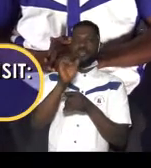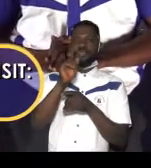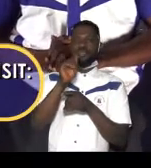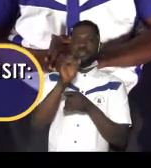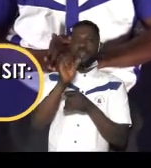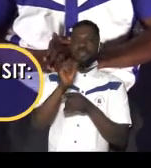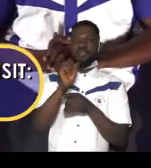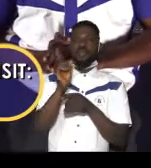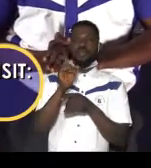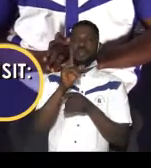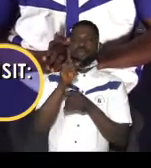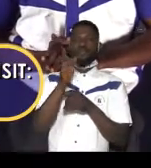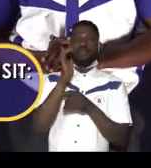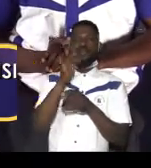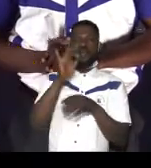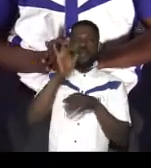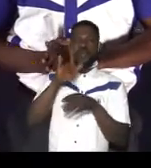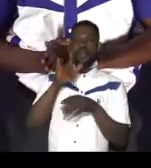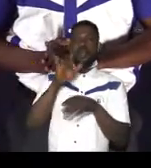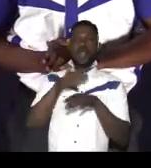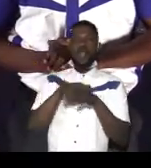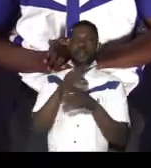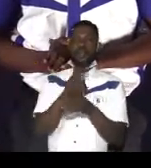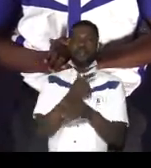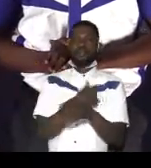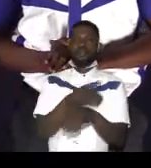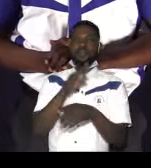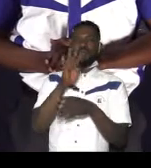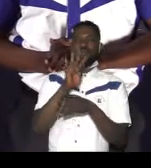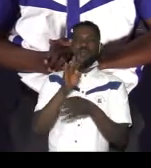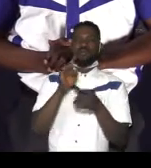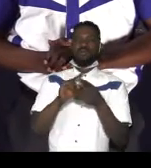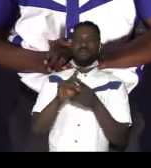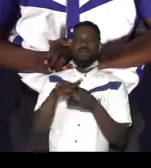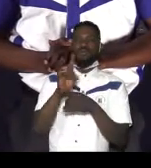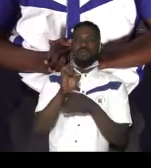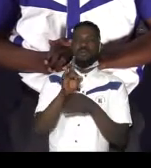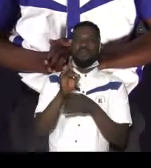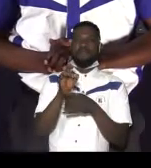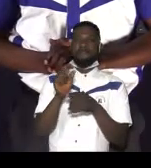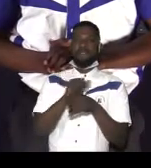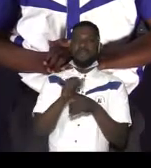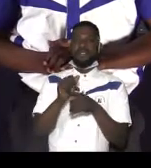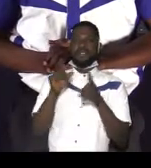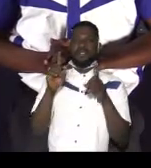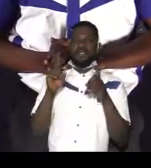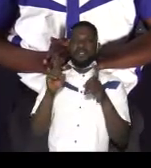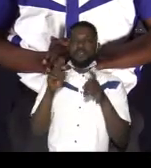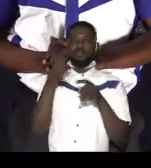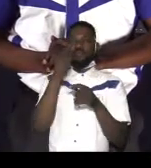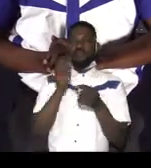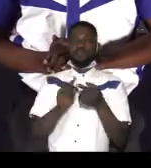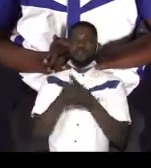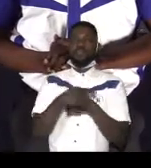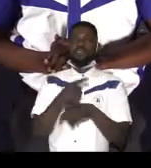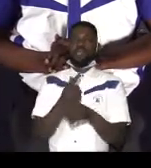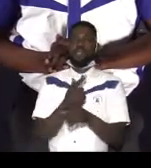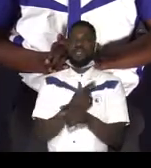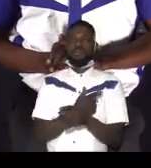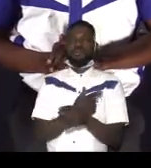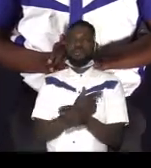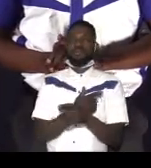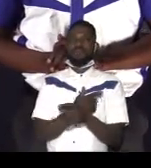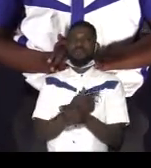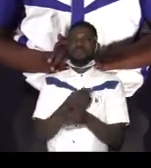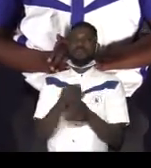bit.ly/lastwebtests, where you will click on lesson 4 to find practice tests for today's lessons.